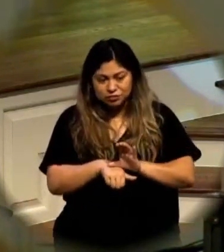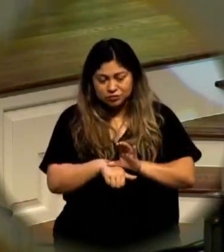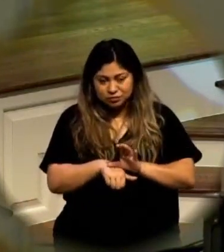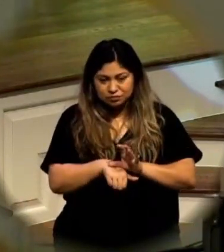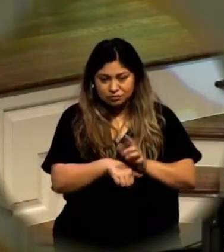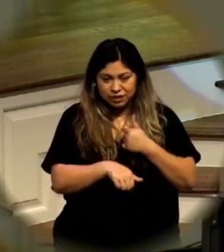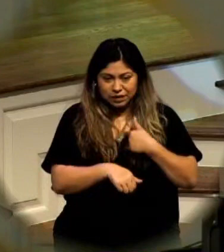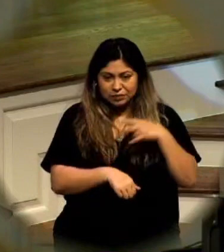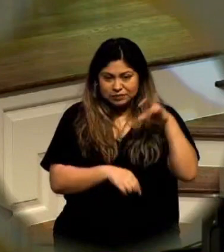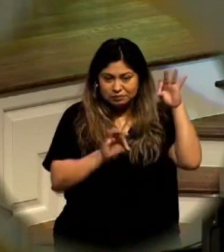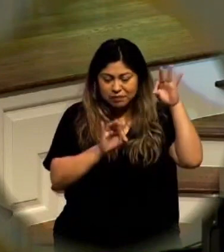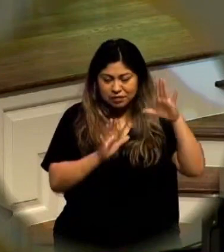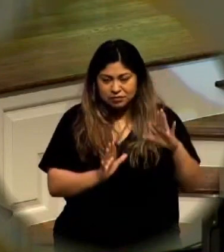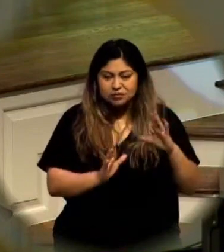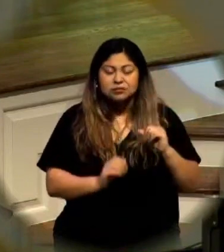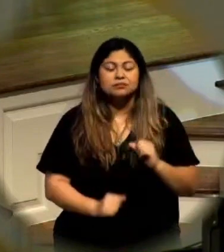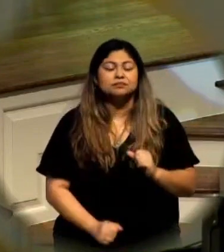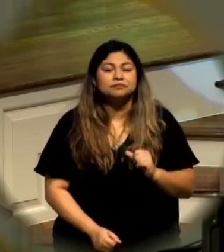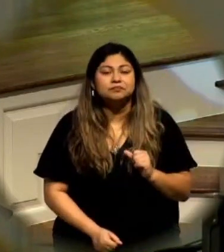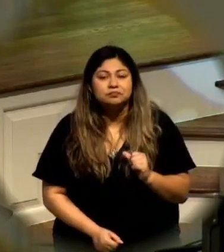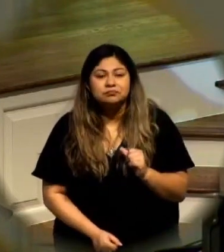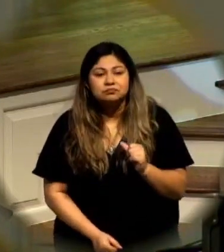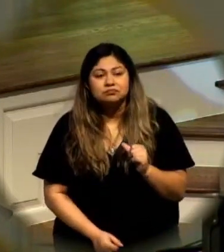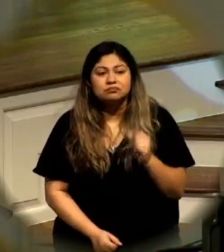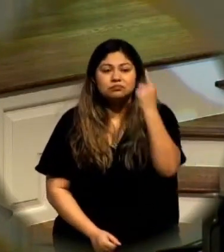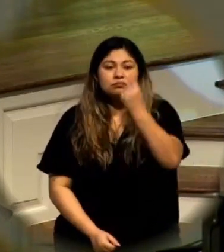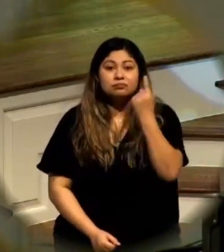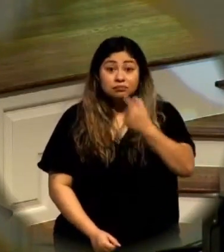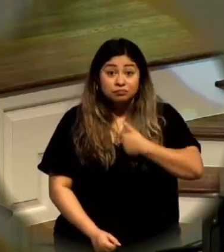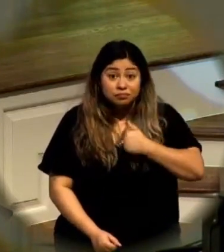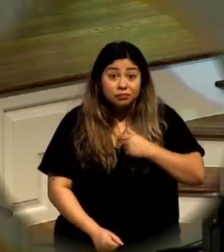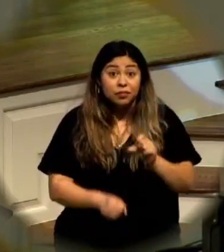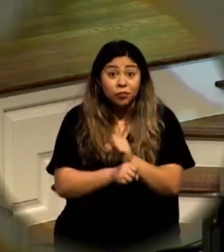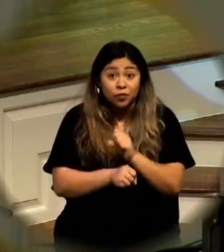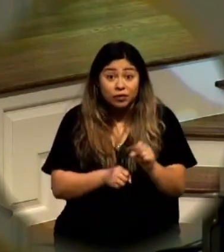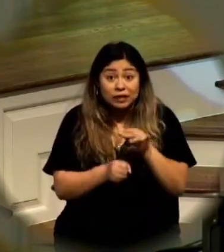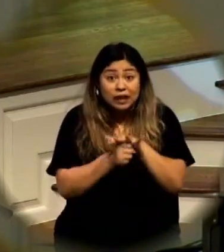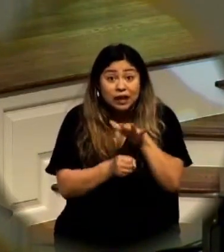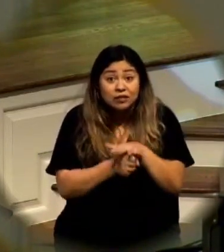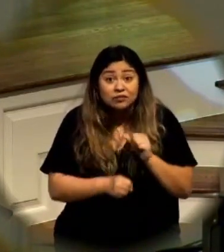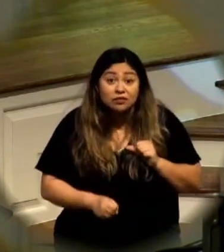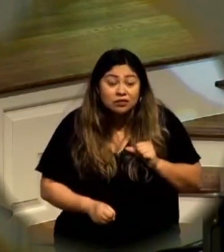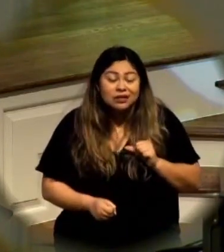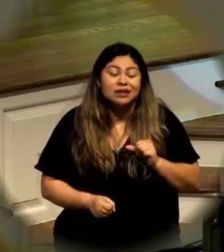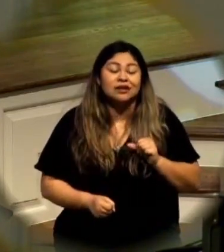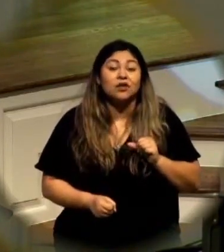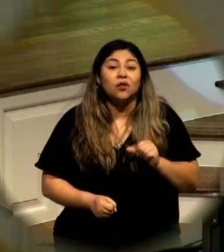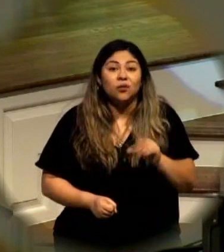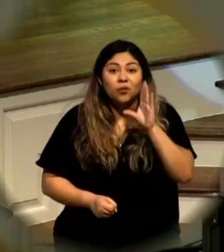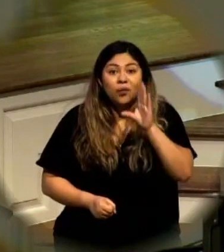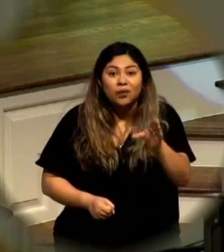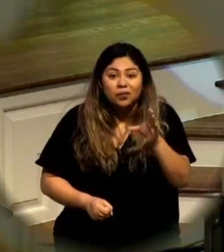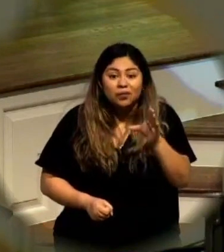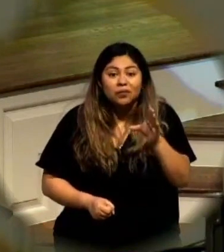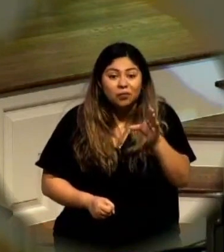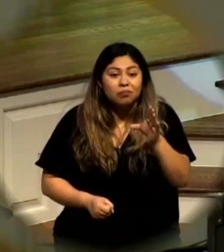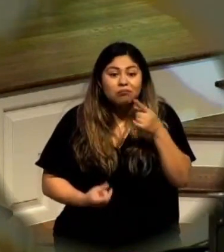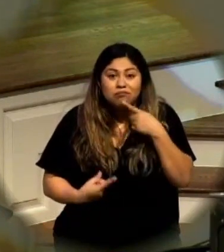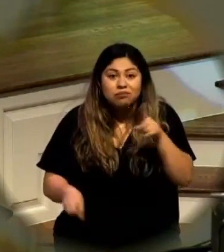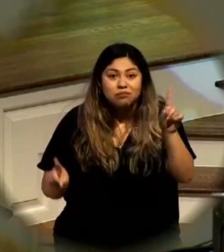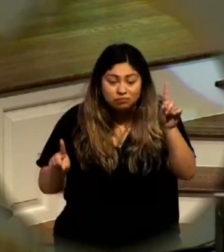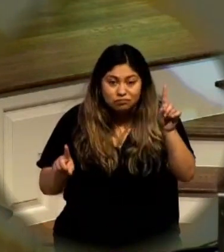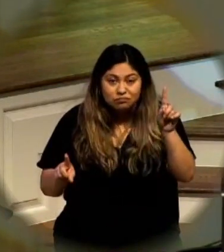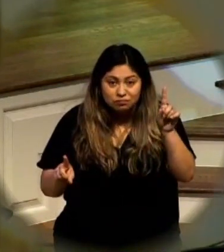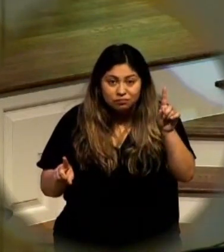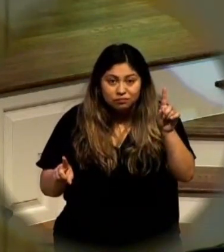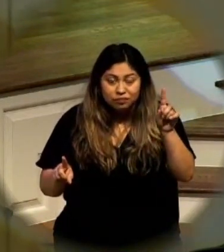everything would work out. And you've heard this story before, but I can remember sitting in that pastor's office and weeping. Why? Because I had